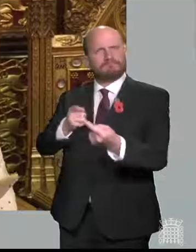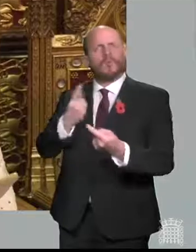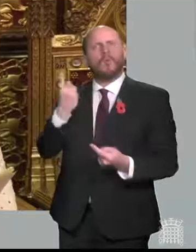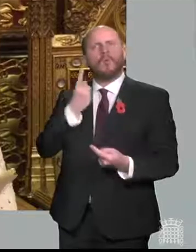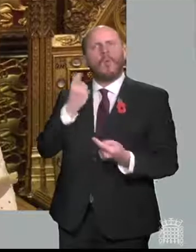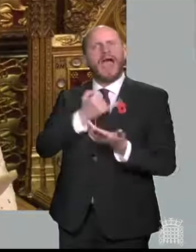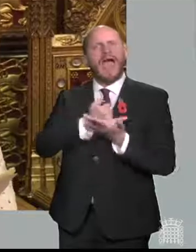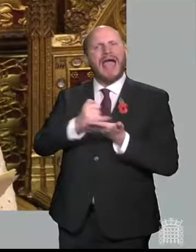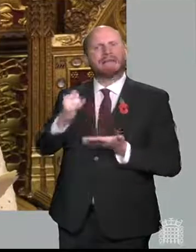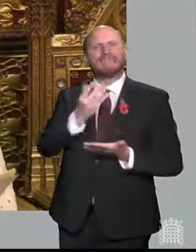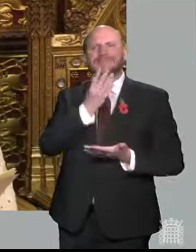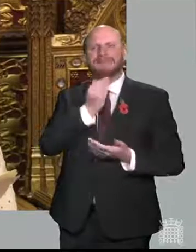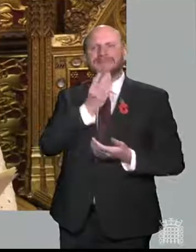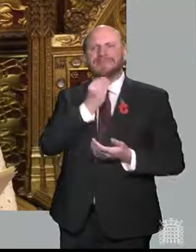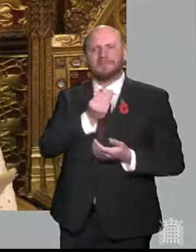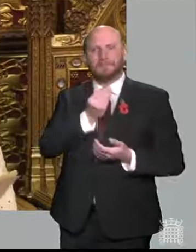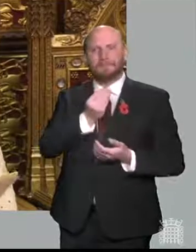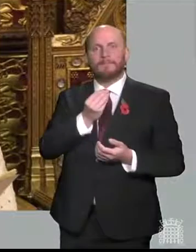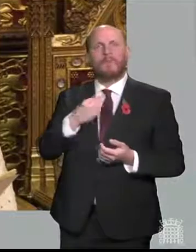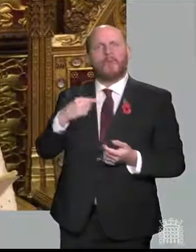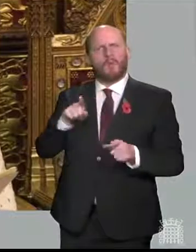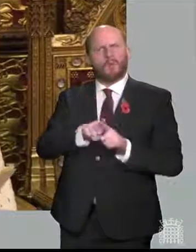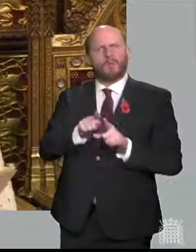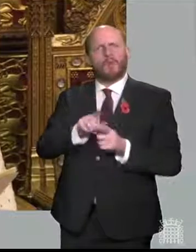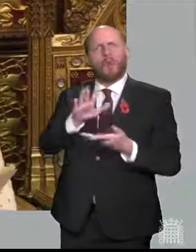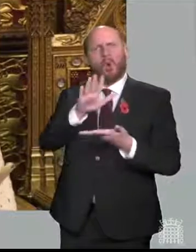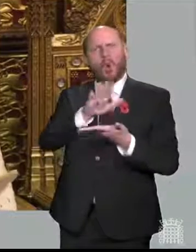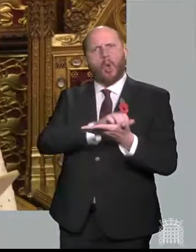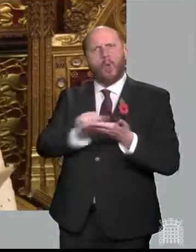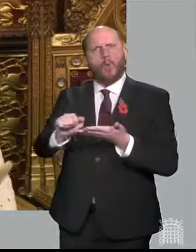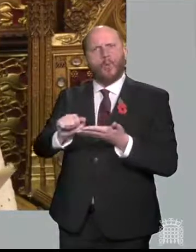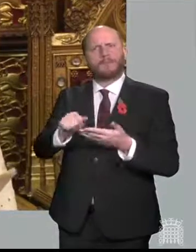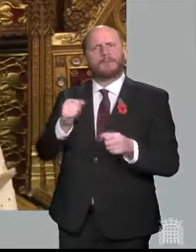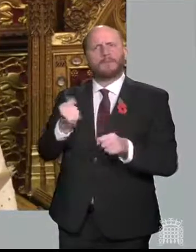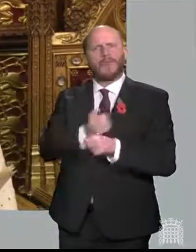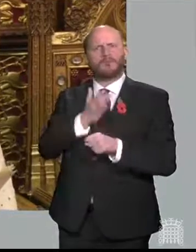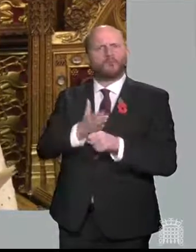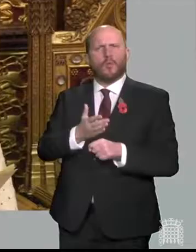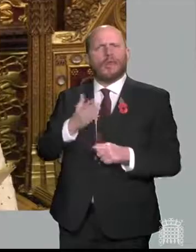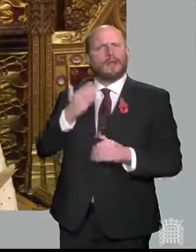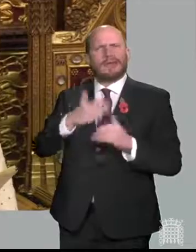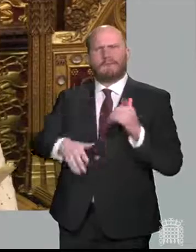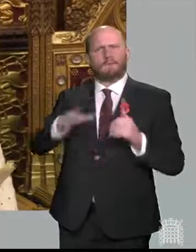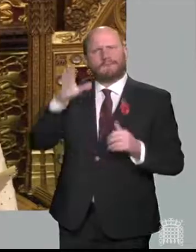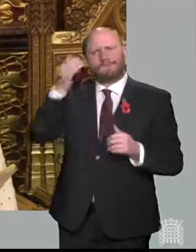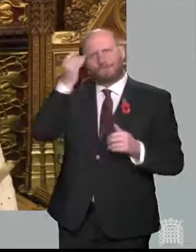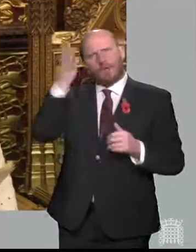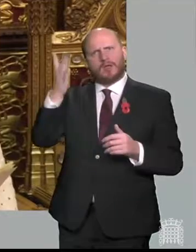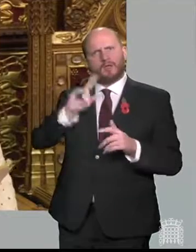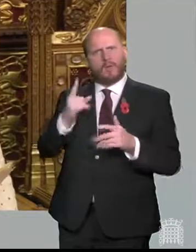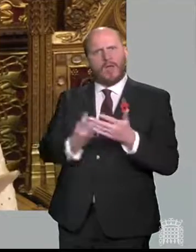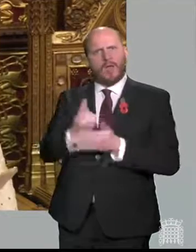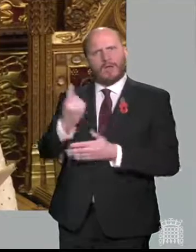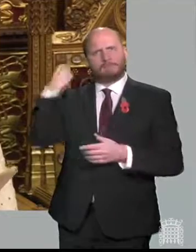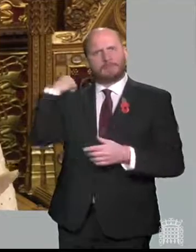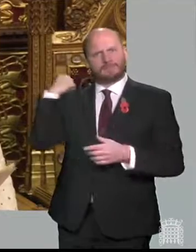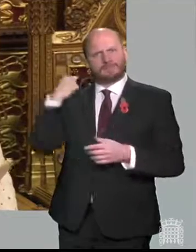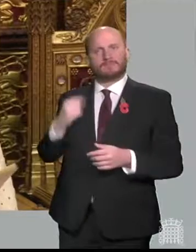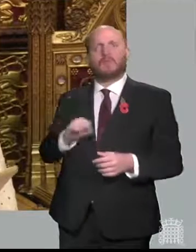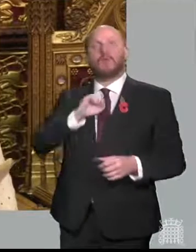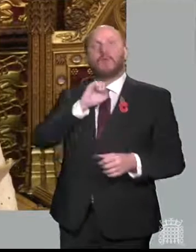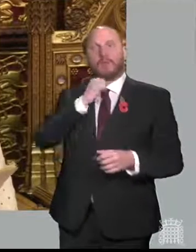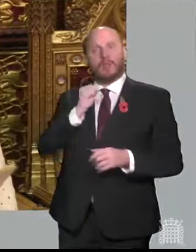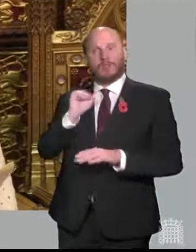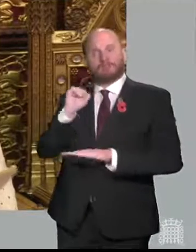forgotten. A bill will progress the construction of a National Holocaust Memorial and